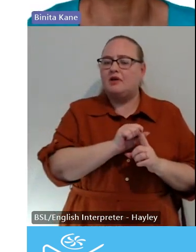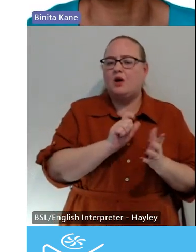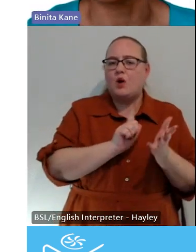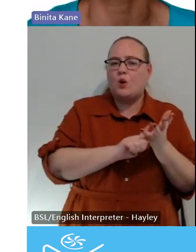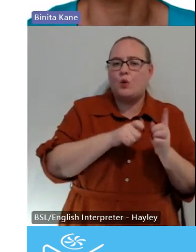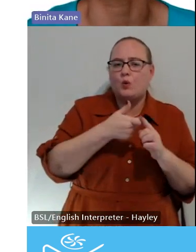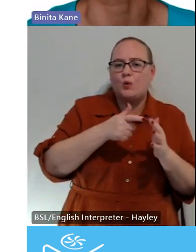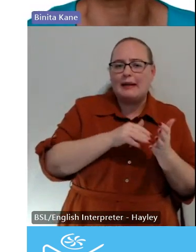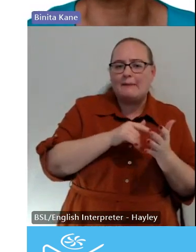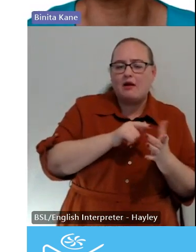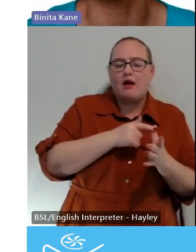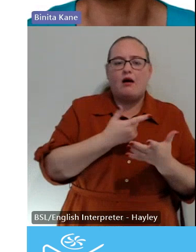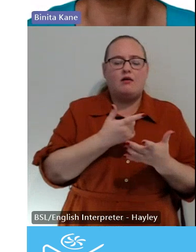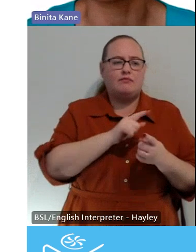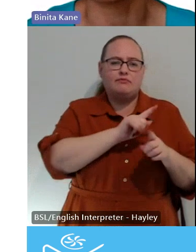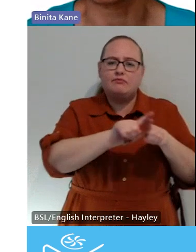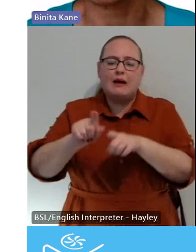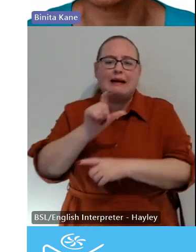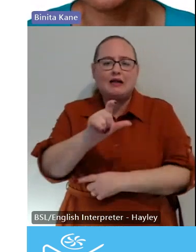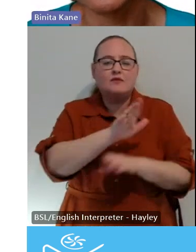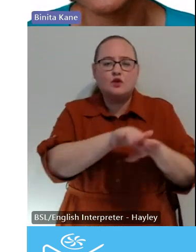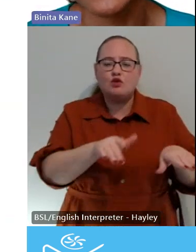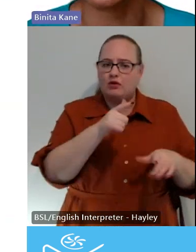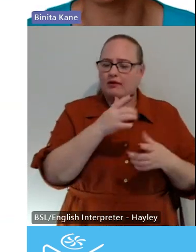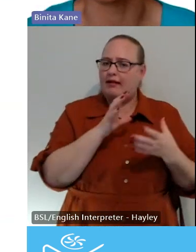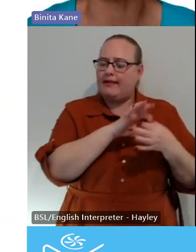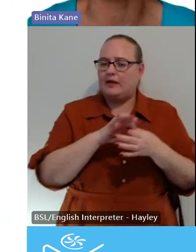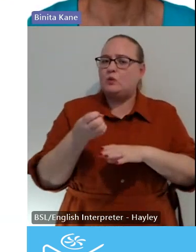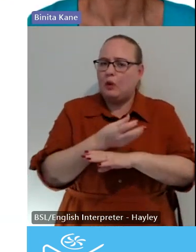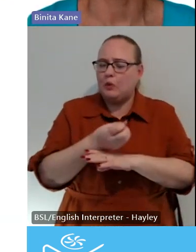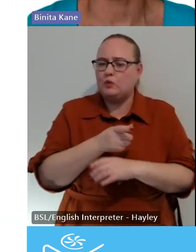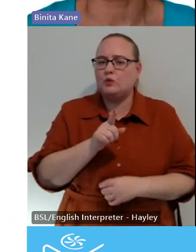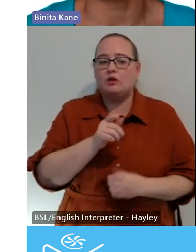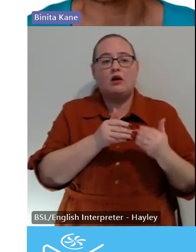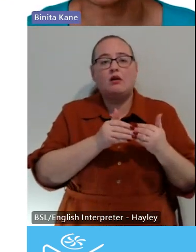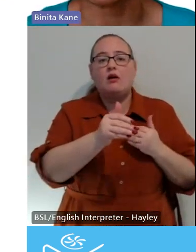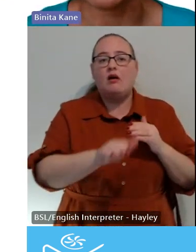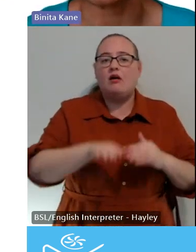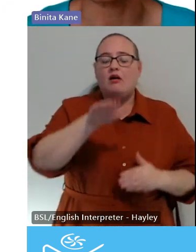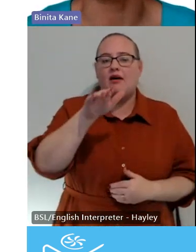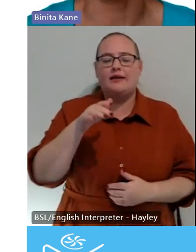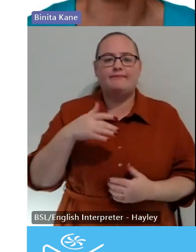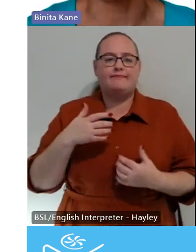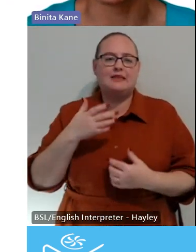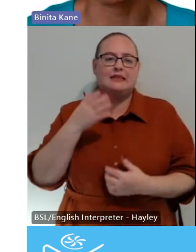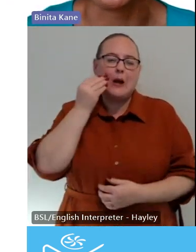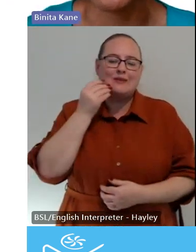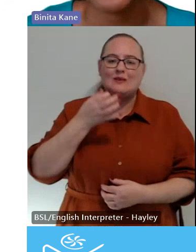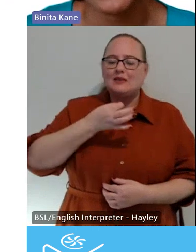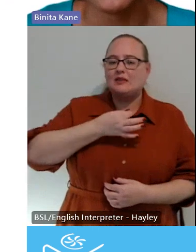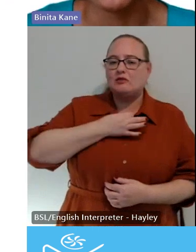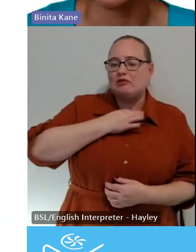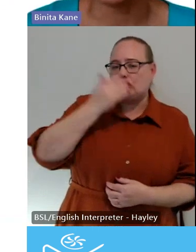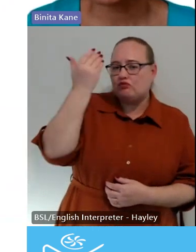me is this lifetime risk, increased risk of diabetes, heart attacks, strokes, because of the impact of air pollution on our blood